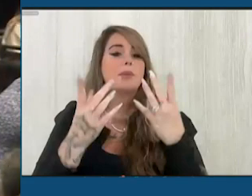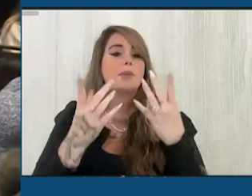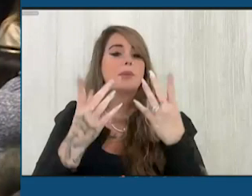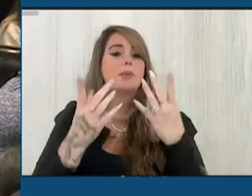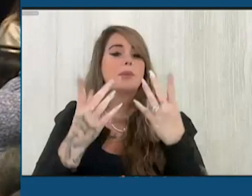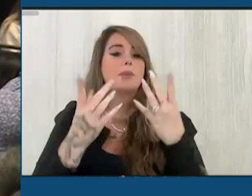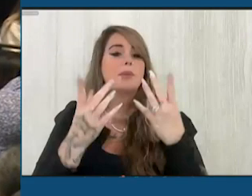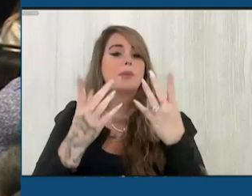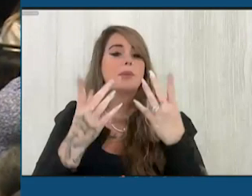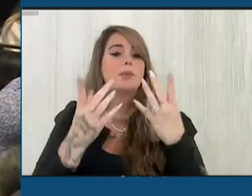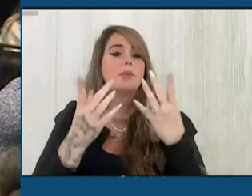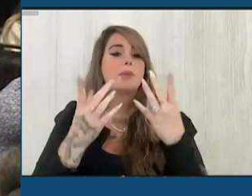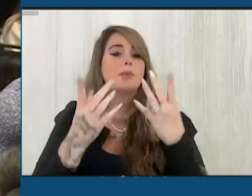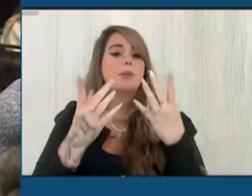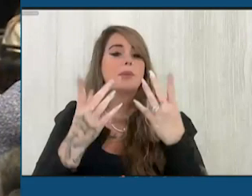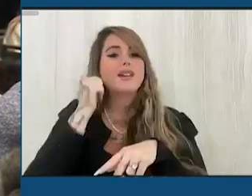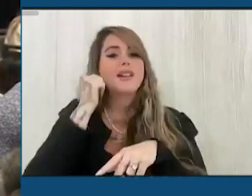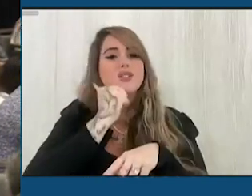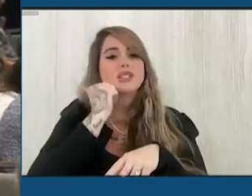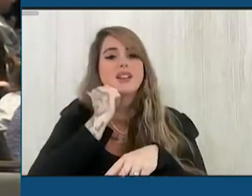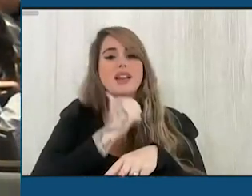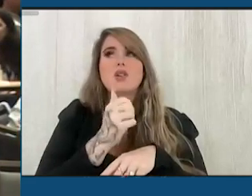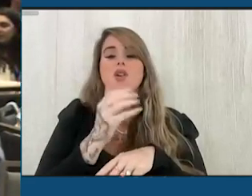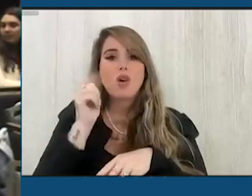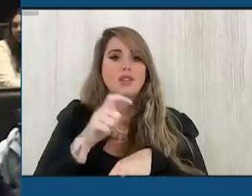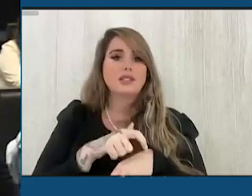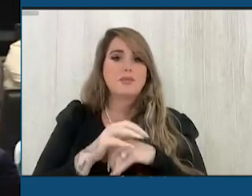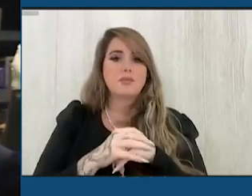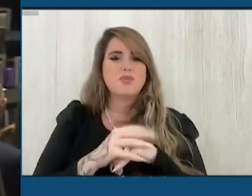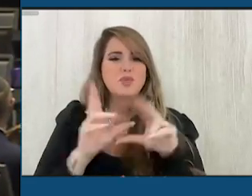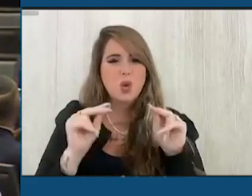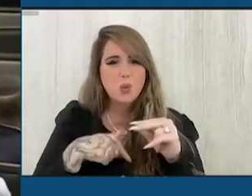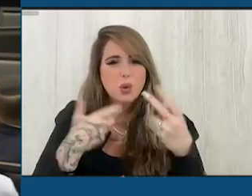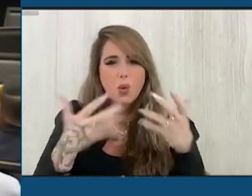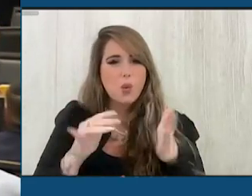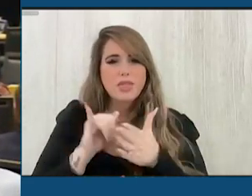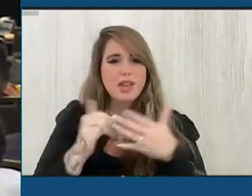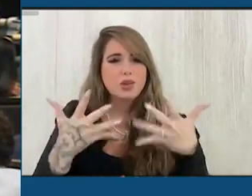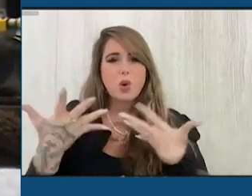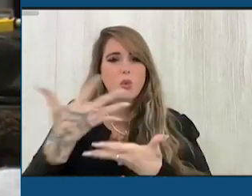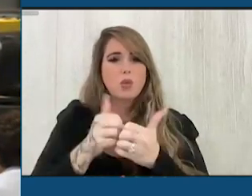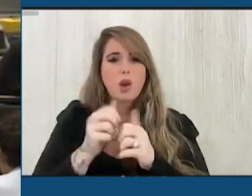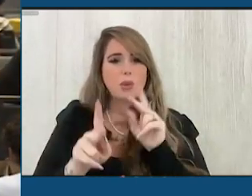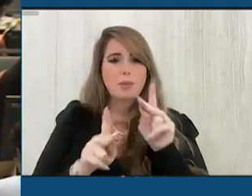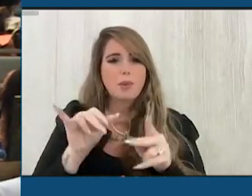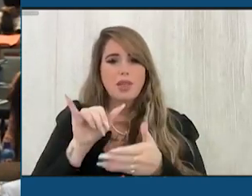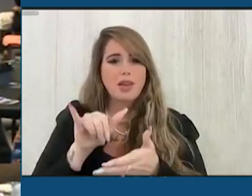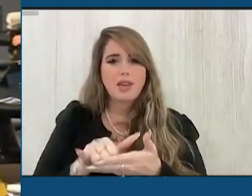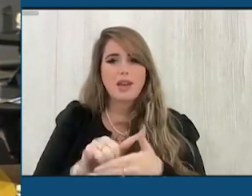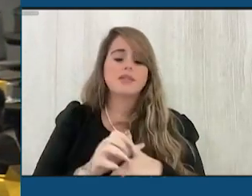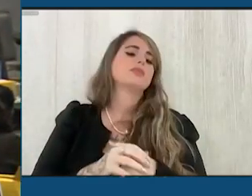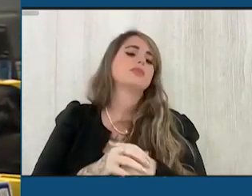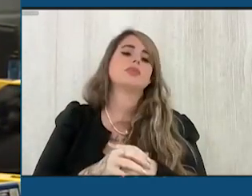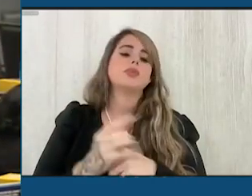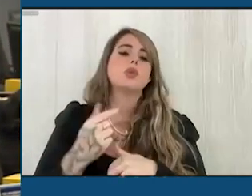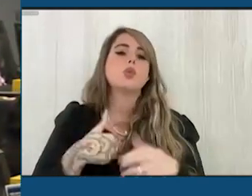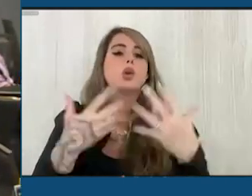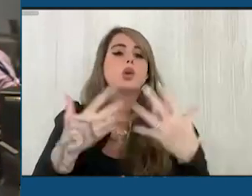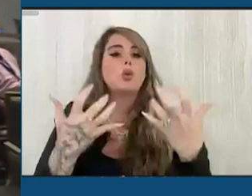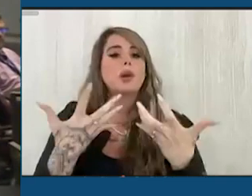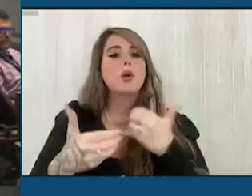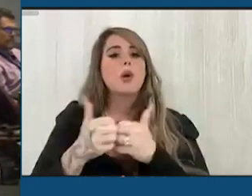person every day, all the time. No, we don't want to be around people like that. We want to be around people who are